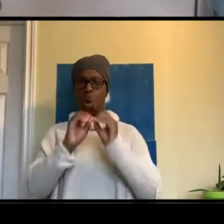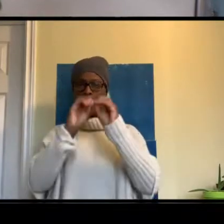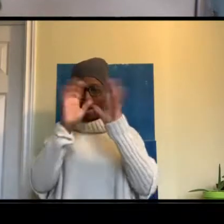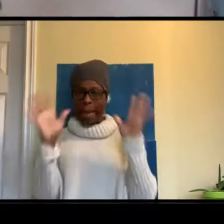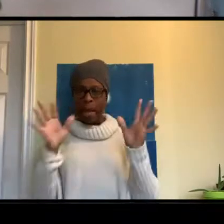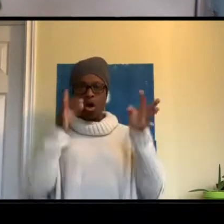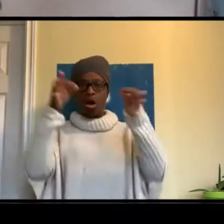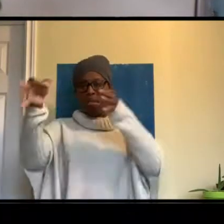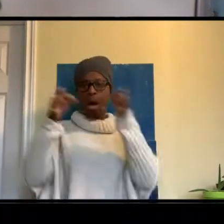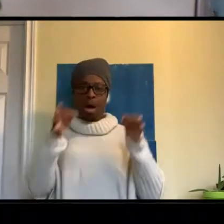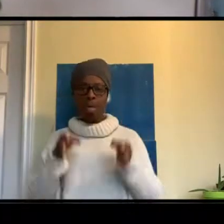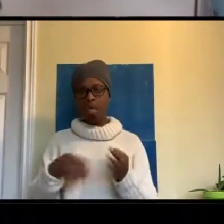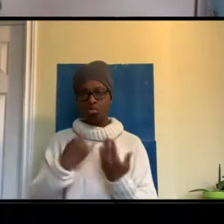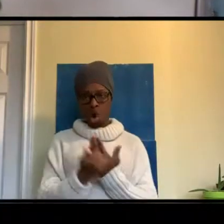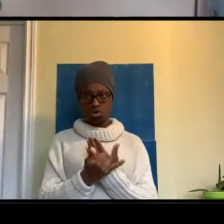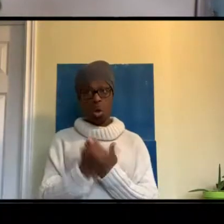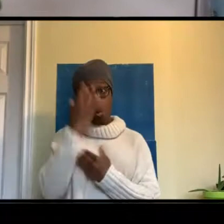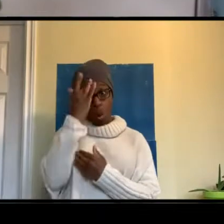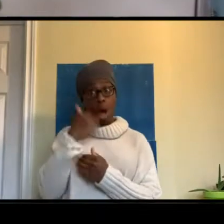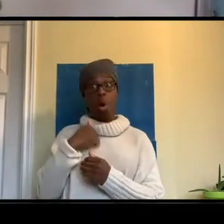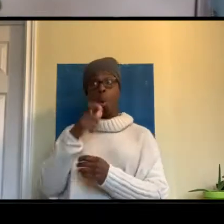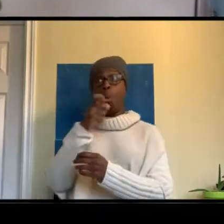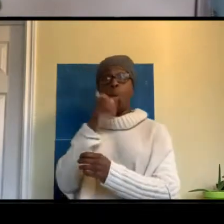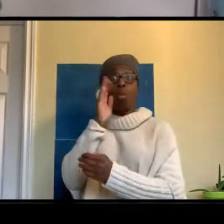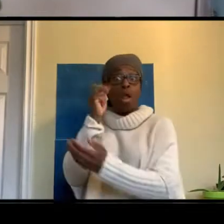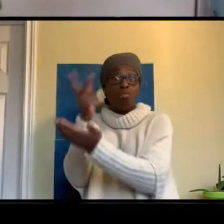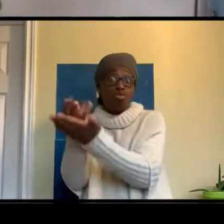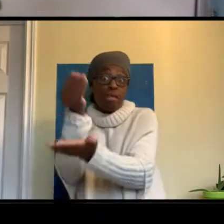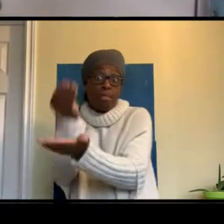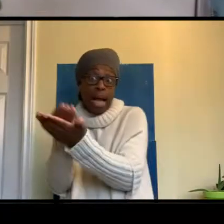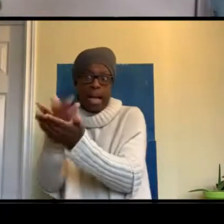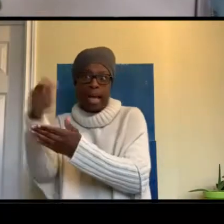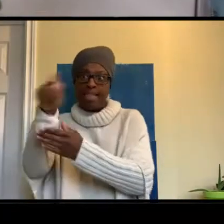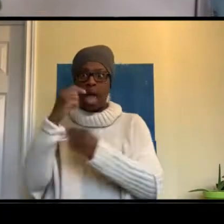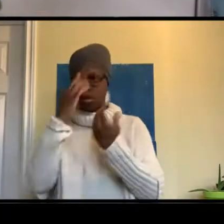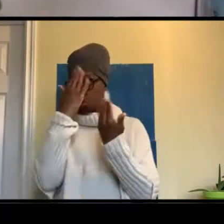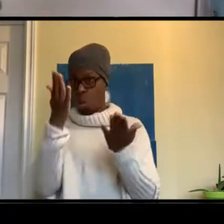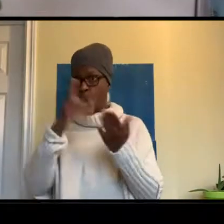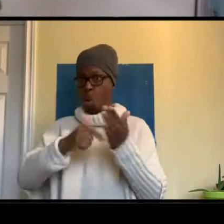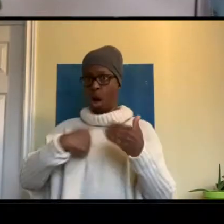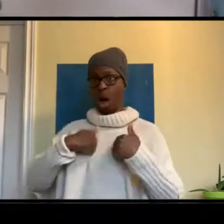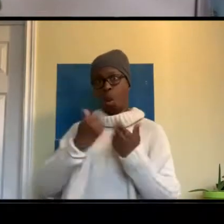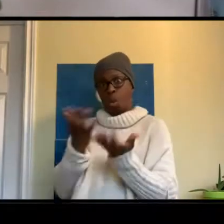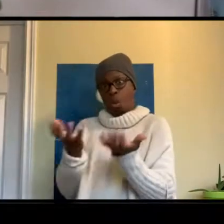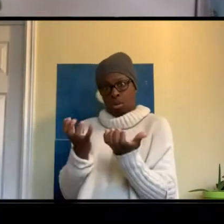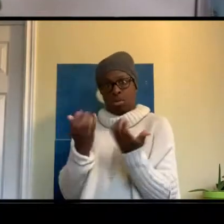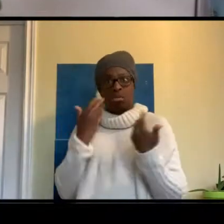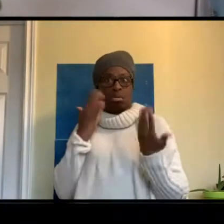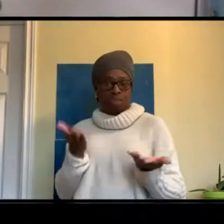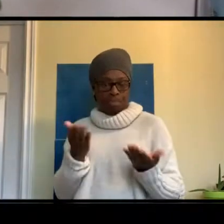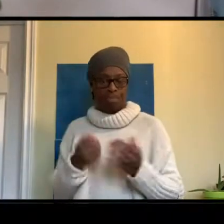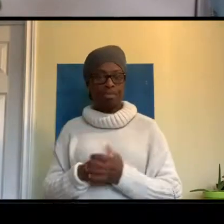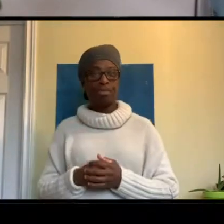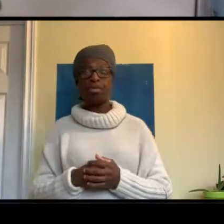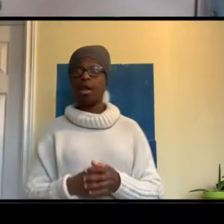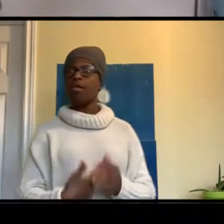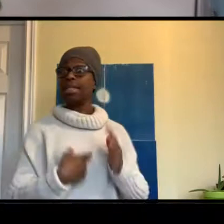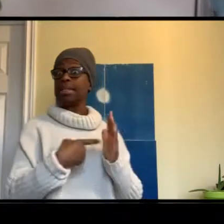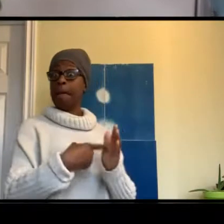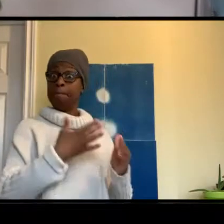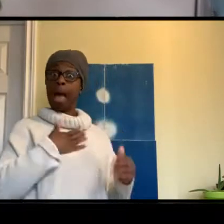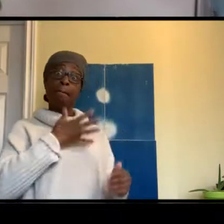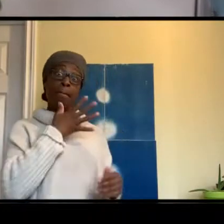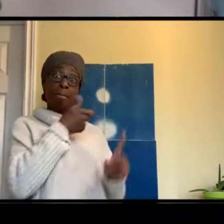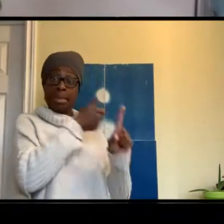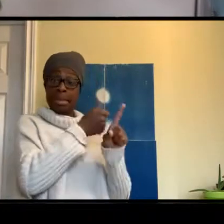your project. So my mom is an industrial engineer, very impressive, but not